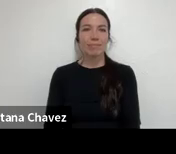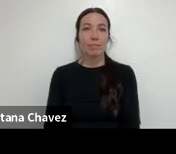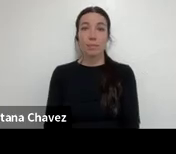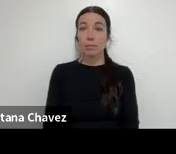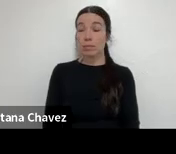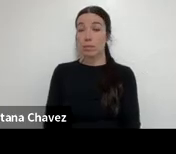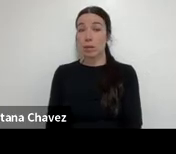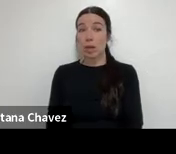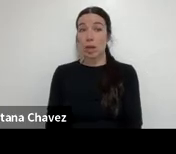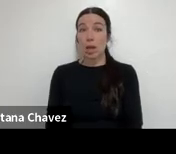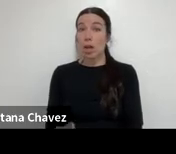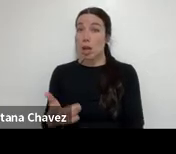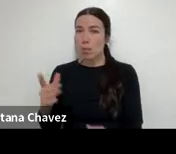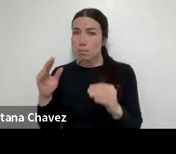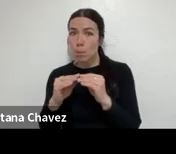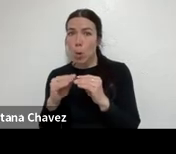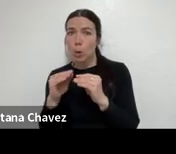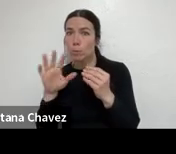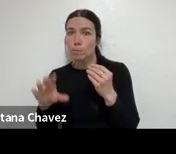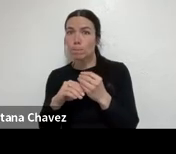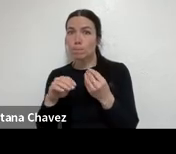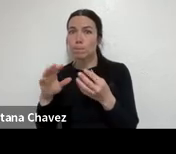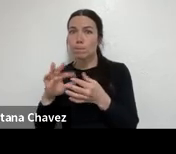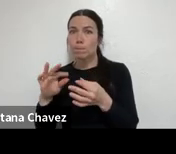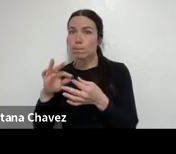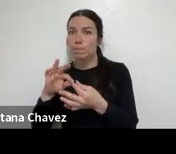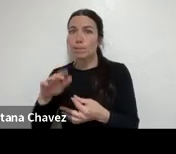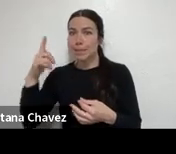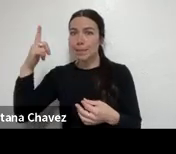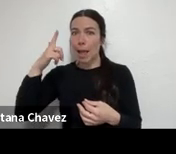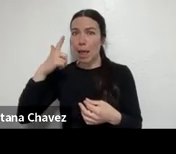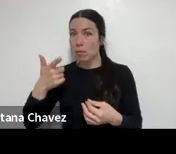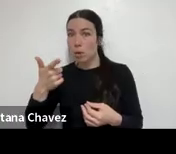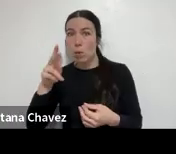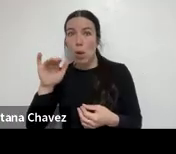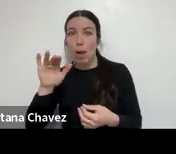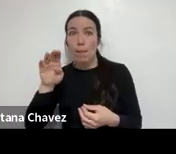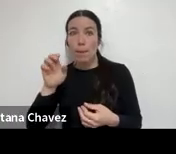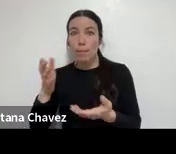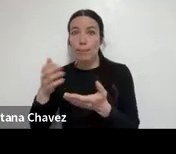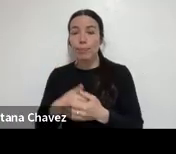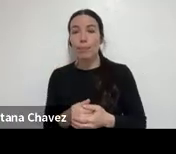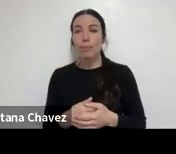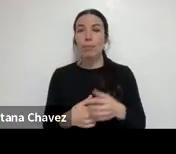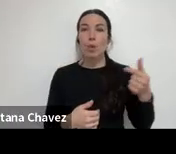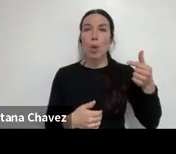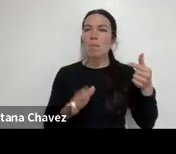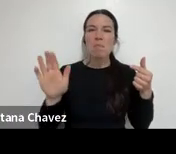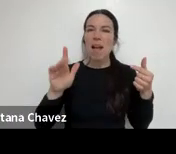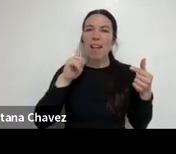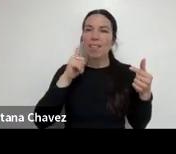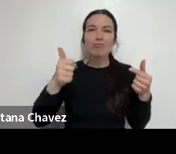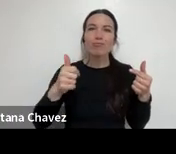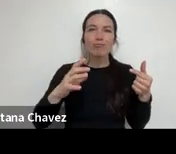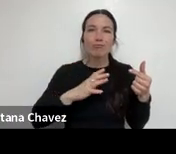Anything more to say about Siena, Guaima? I think we're good with that. We